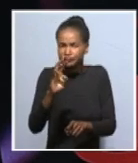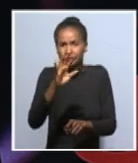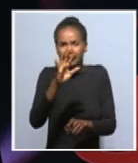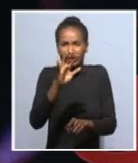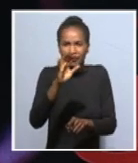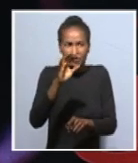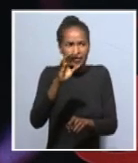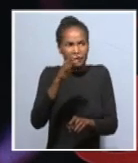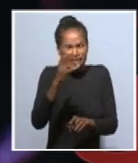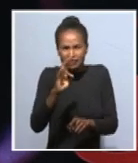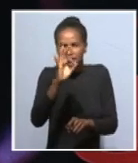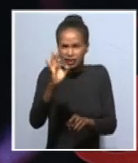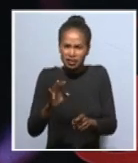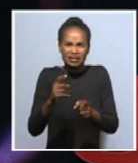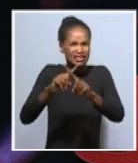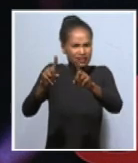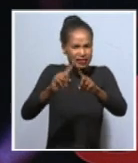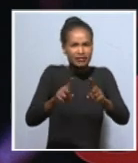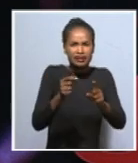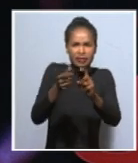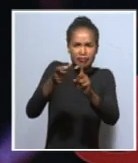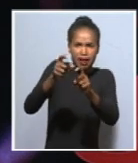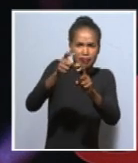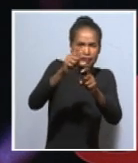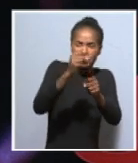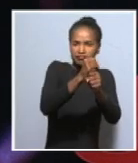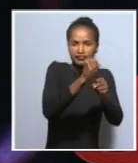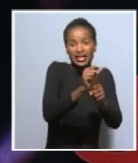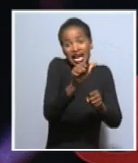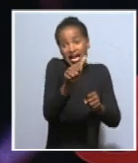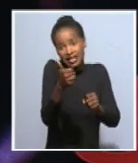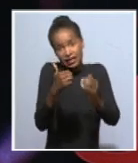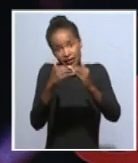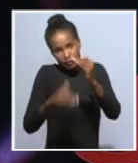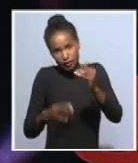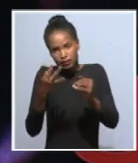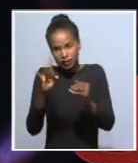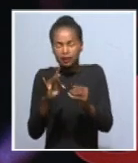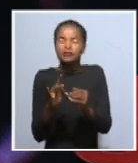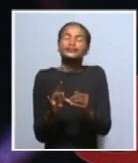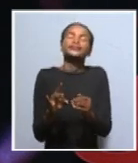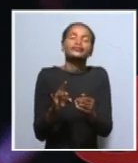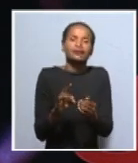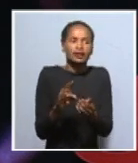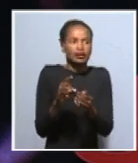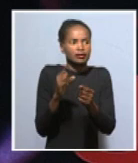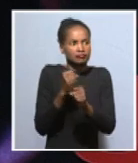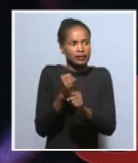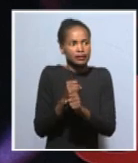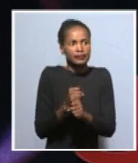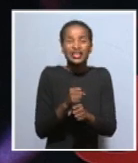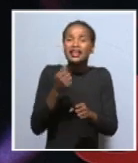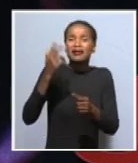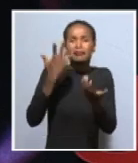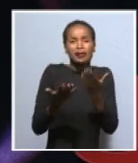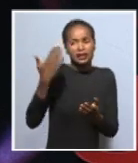they remain as they are, but the other ones we have adjusted. Now, when a client is in arrears, there is also a penalty interest that